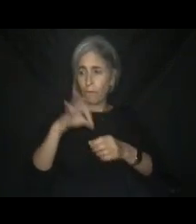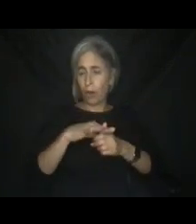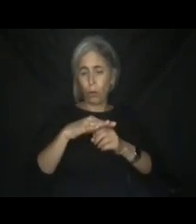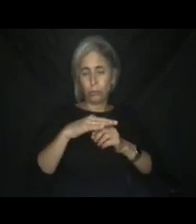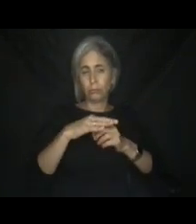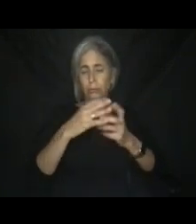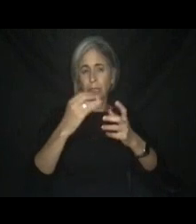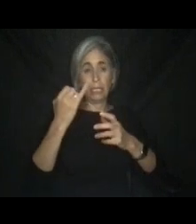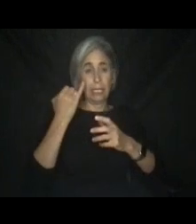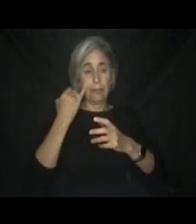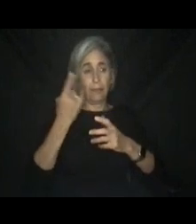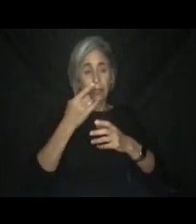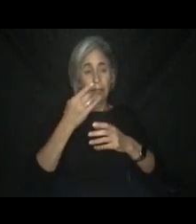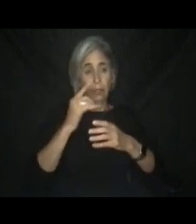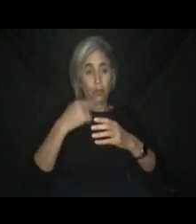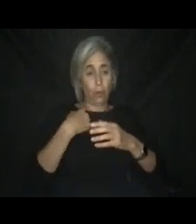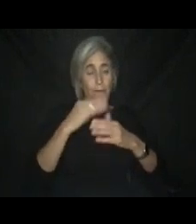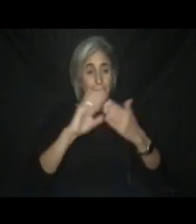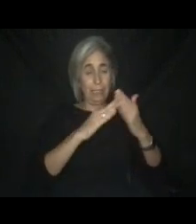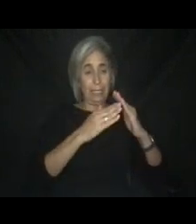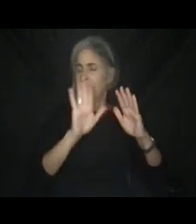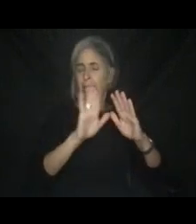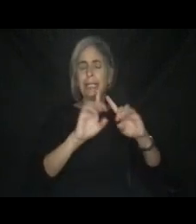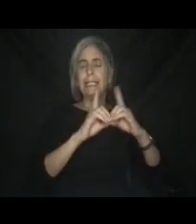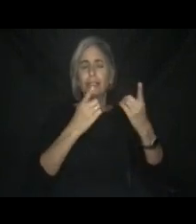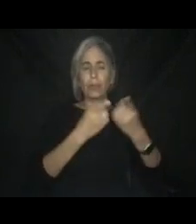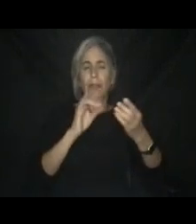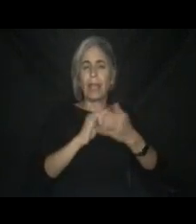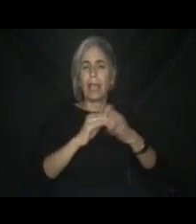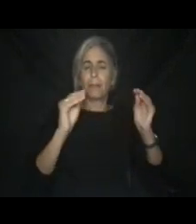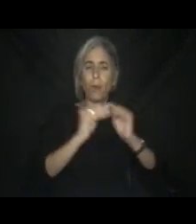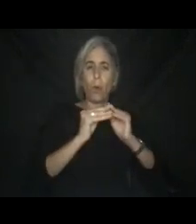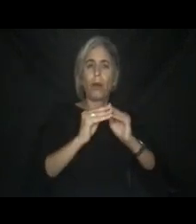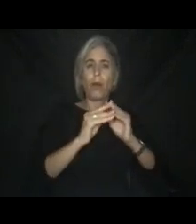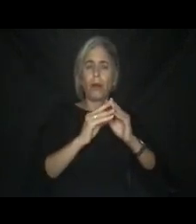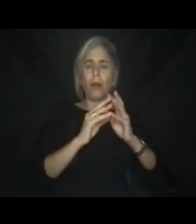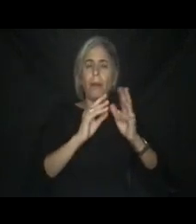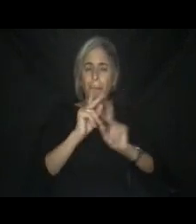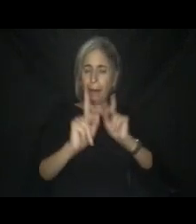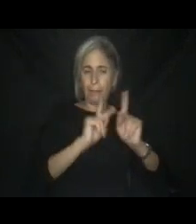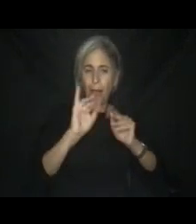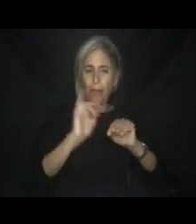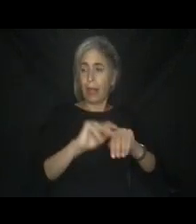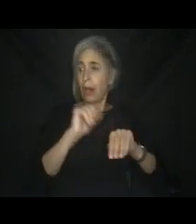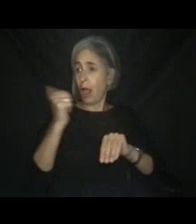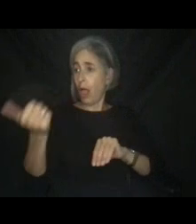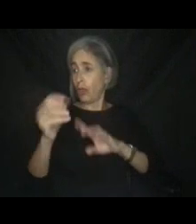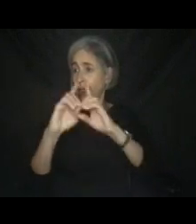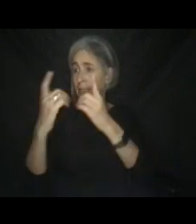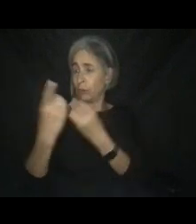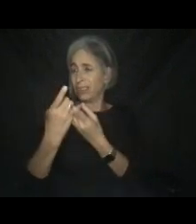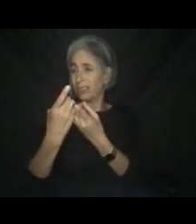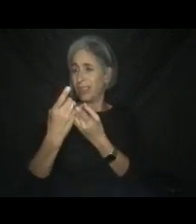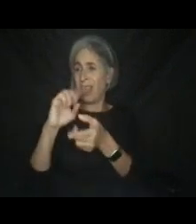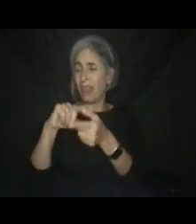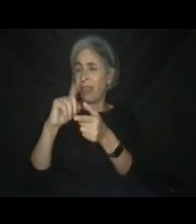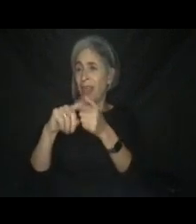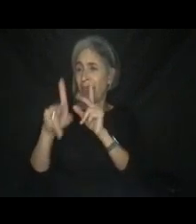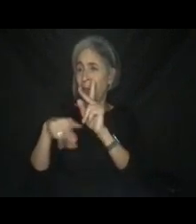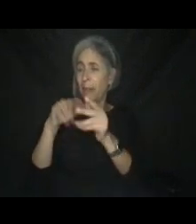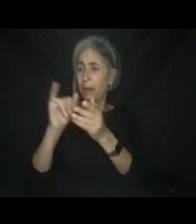with a city that, a district that has considerably more people than another district, then the people